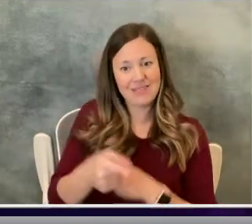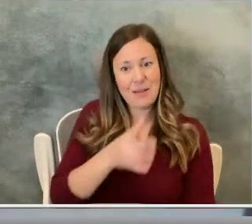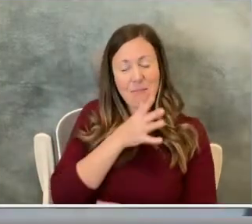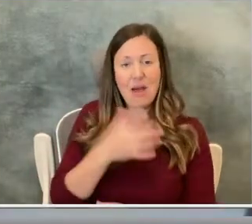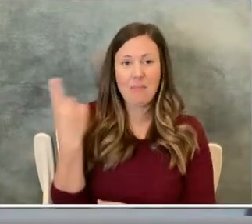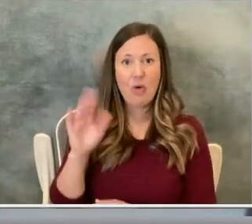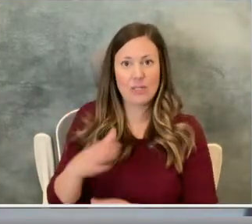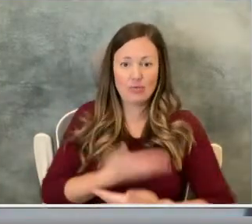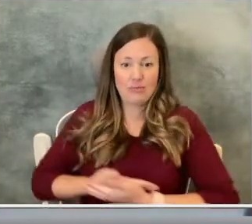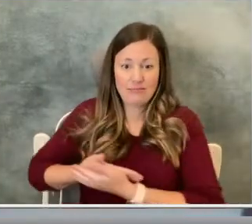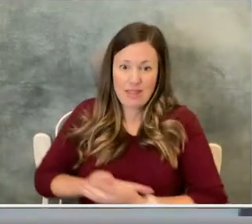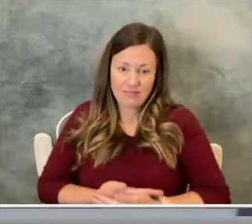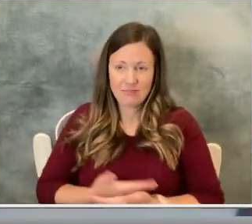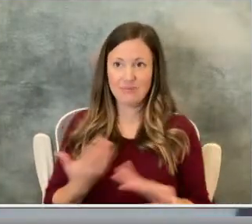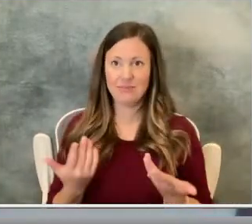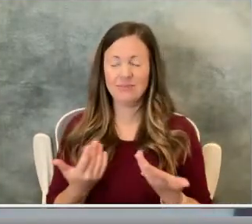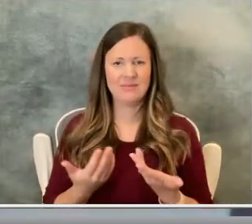this?